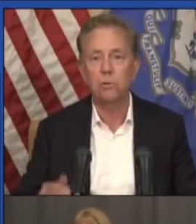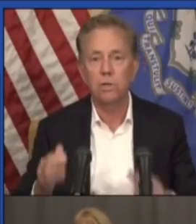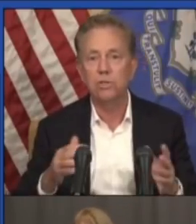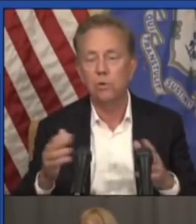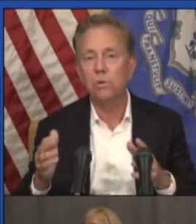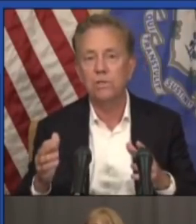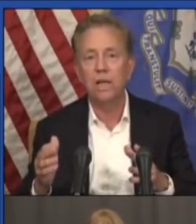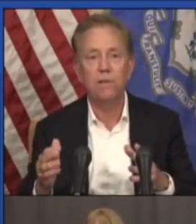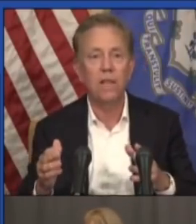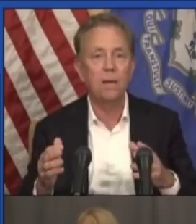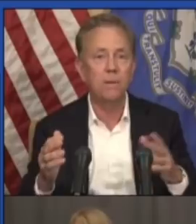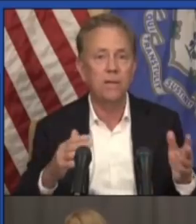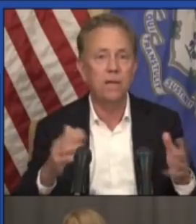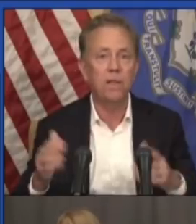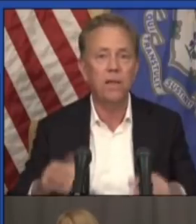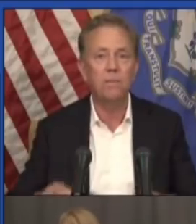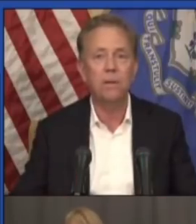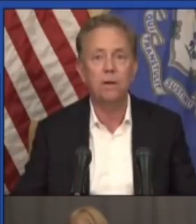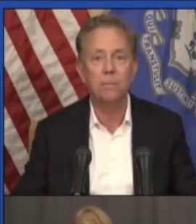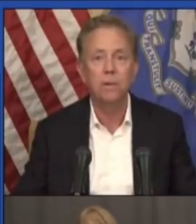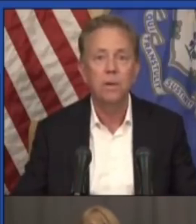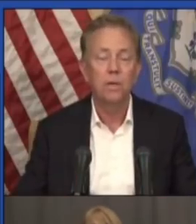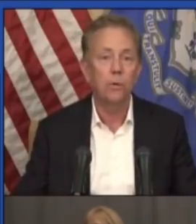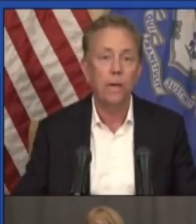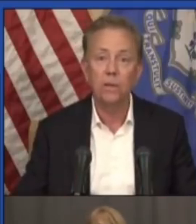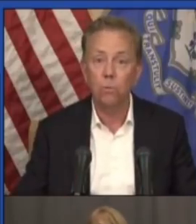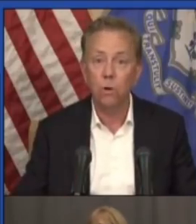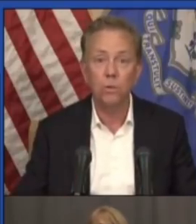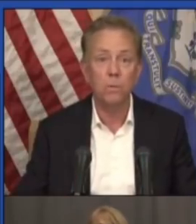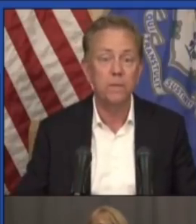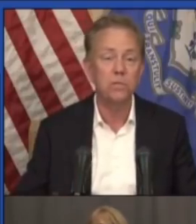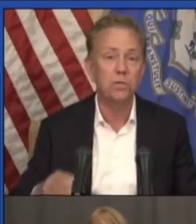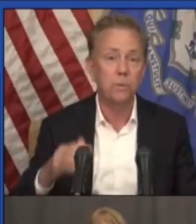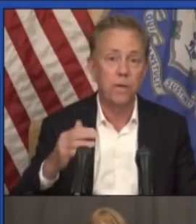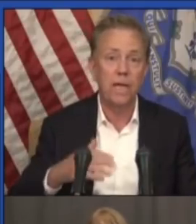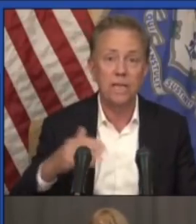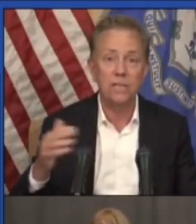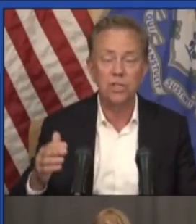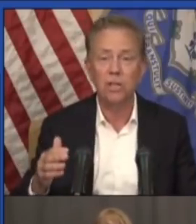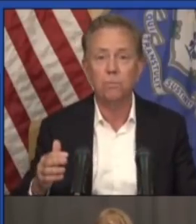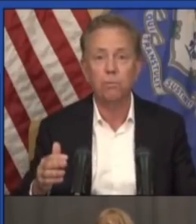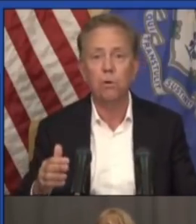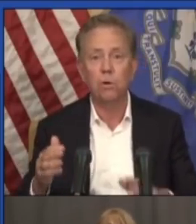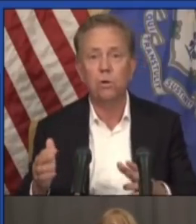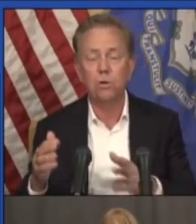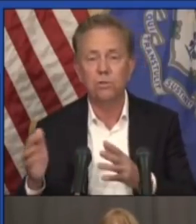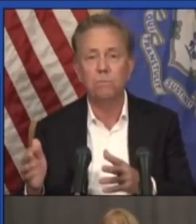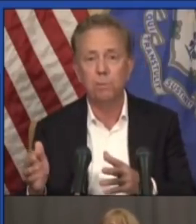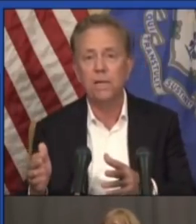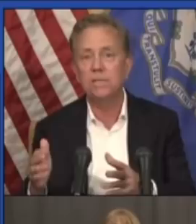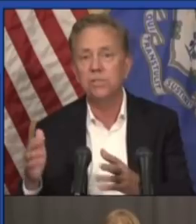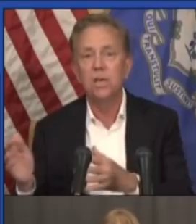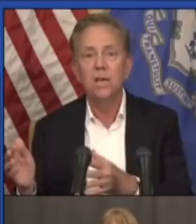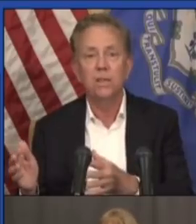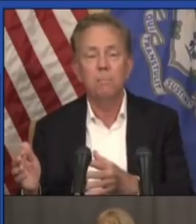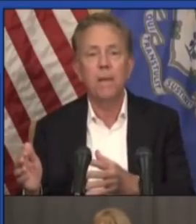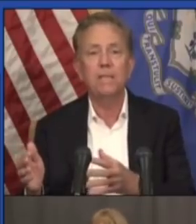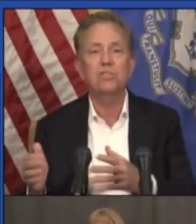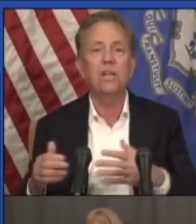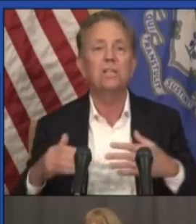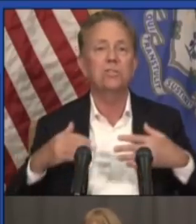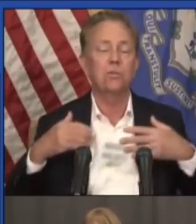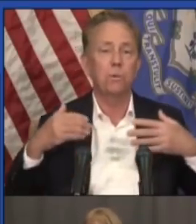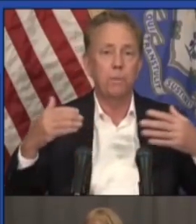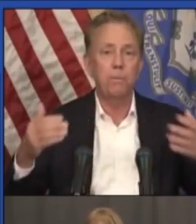manage through this. You and David Lamont, we had to work with the business community, had to set the protocols in place that